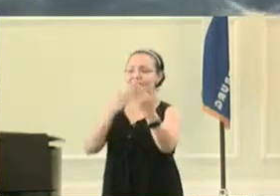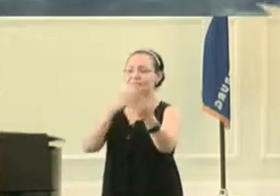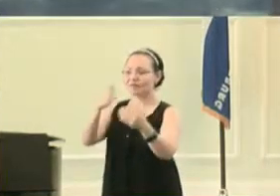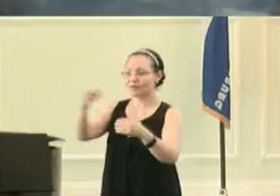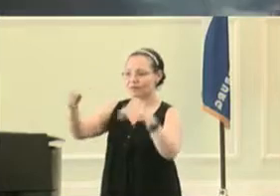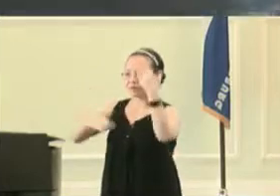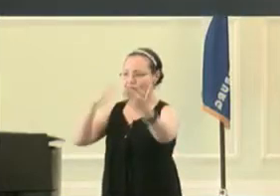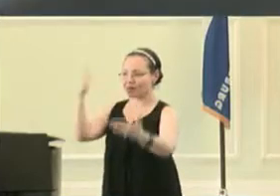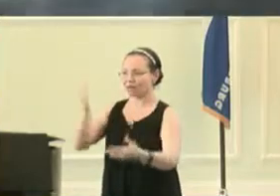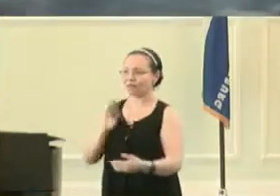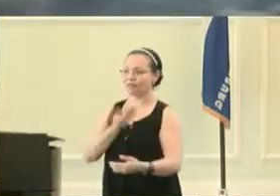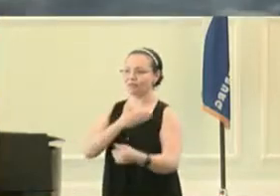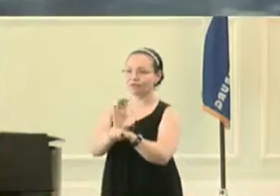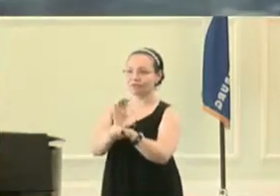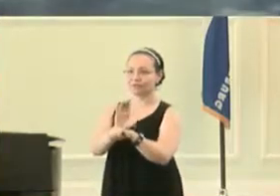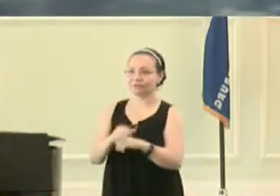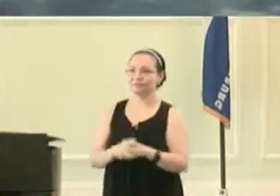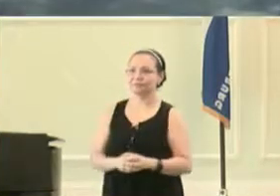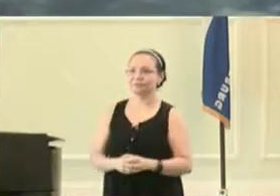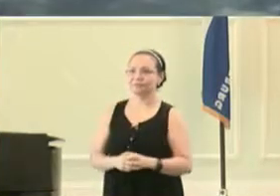you all.